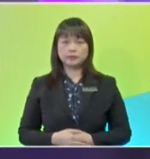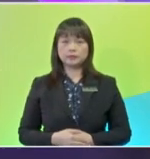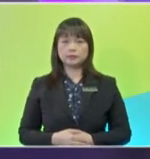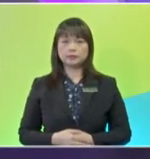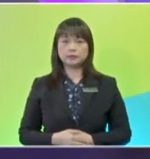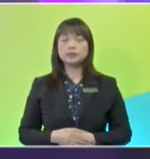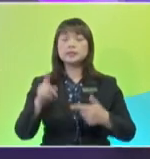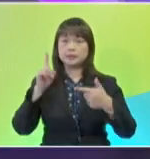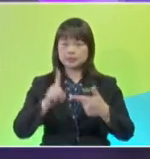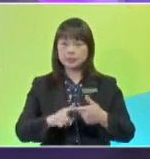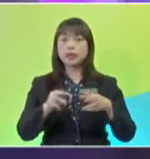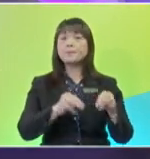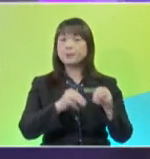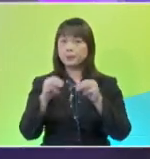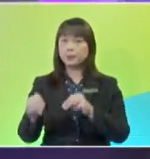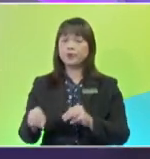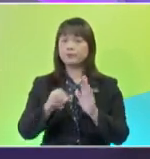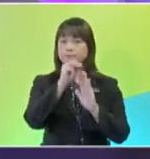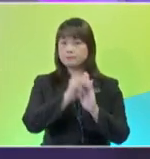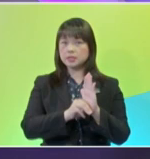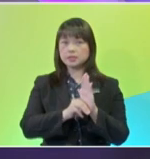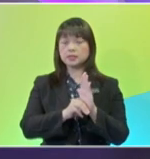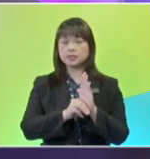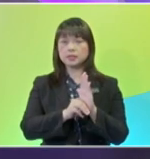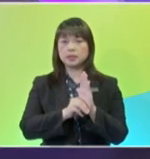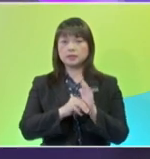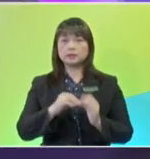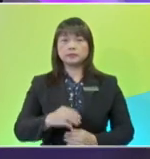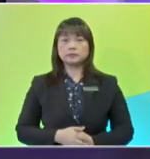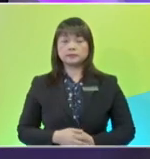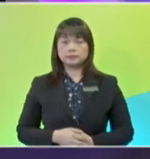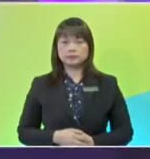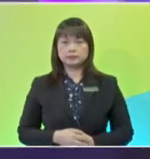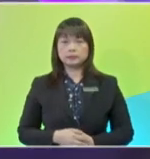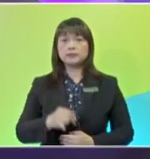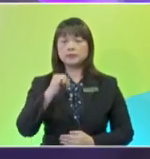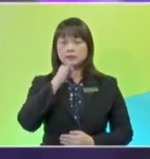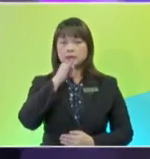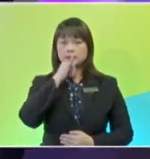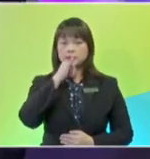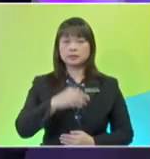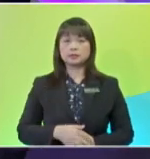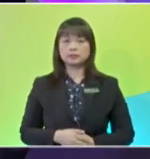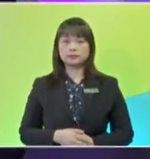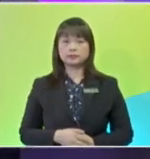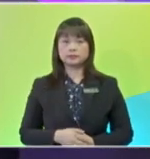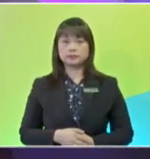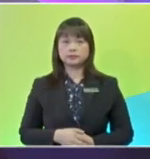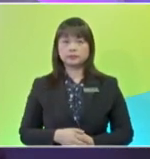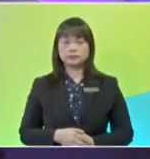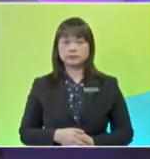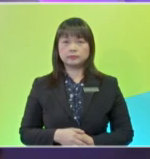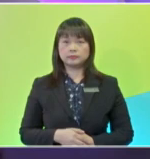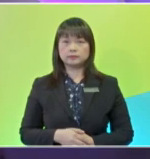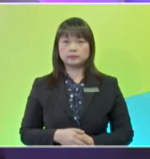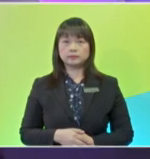revolution. So, do you mind holding the Earth? Okay. And standing right in the middle here? Okay, so I'll be the Earth. Yes, I'll